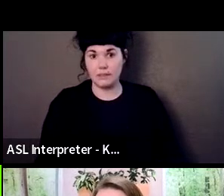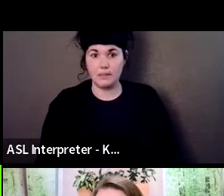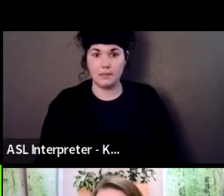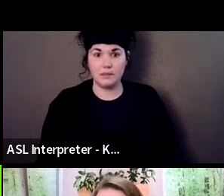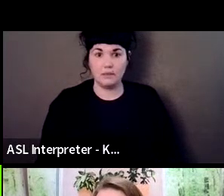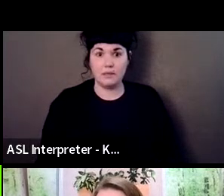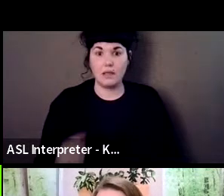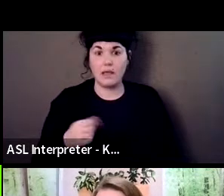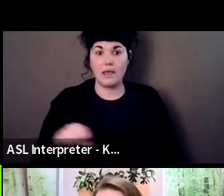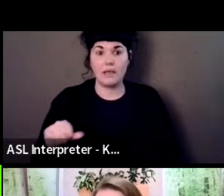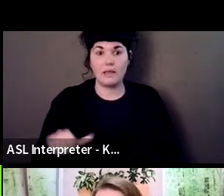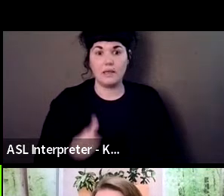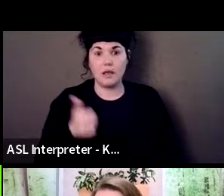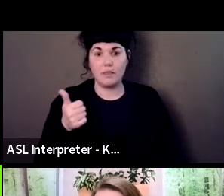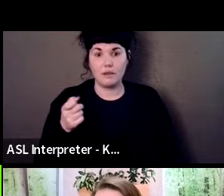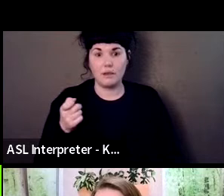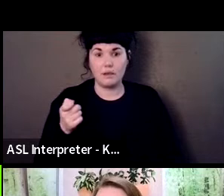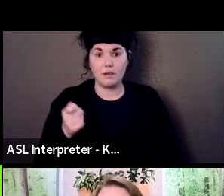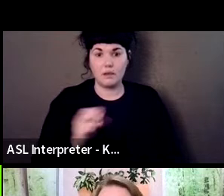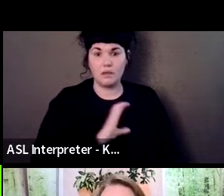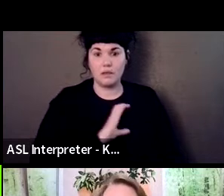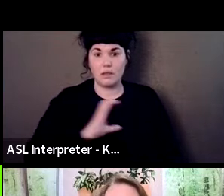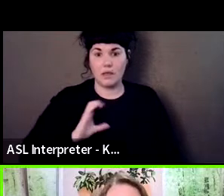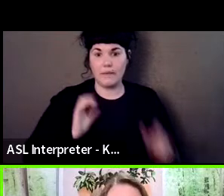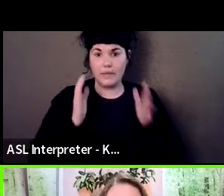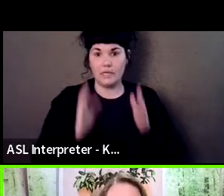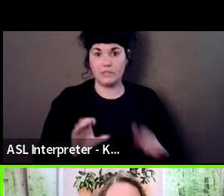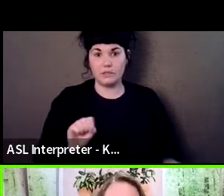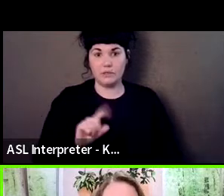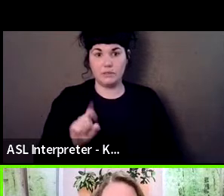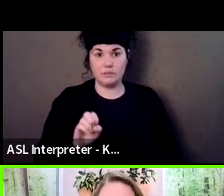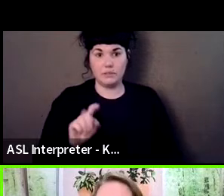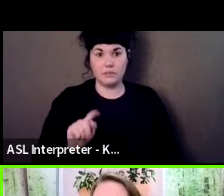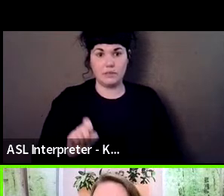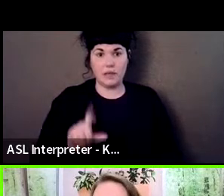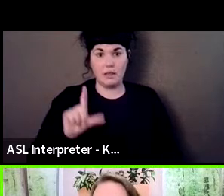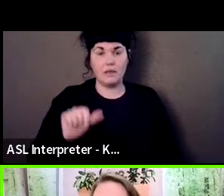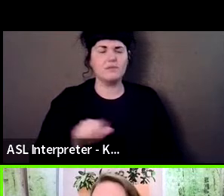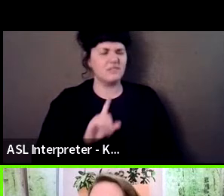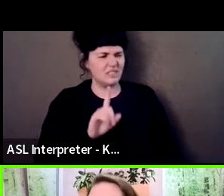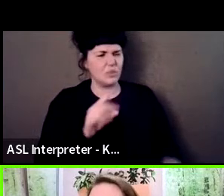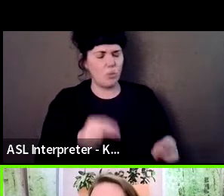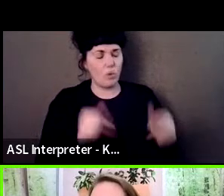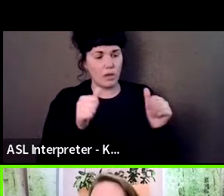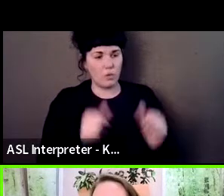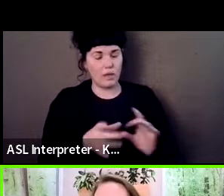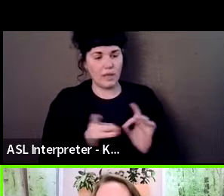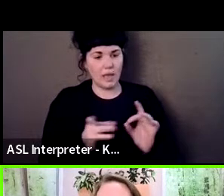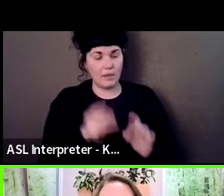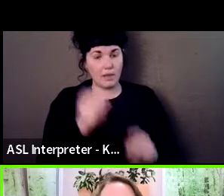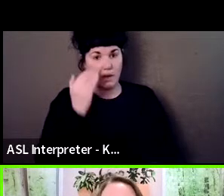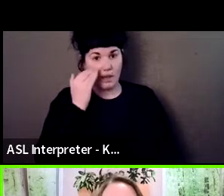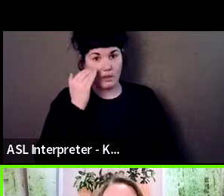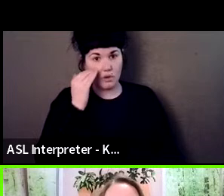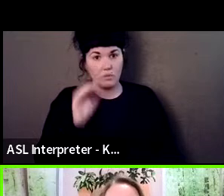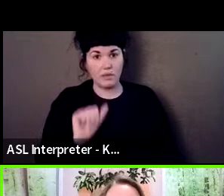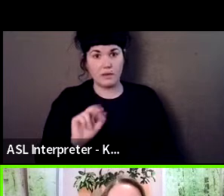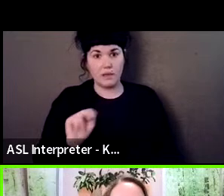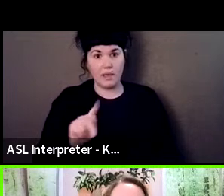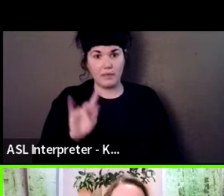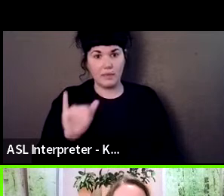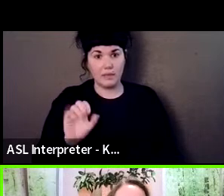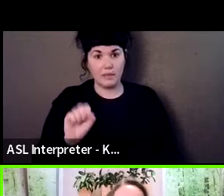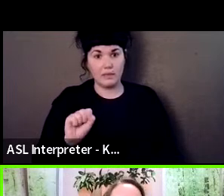Any other commissioners to tell? Yeah, so one just quick comment. I know Anthony Scannell had made a comment about